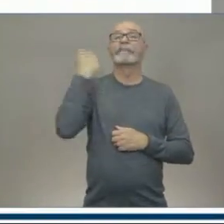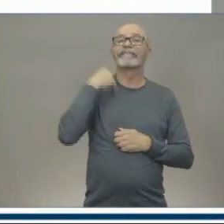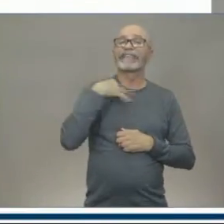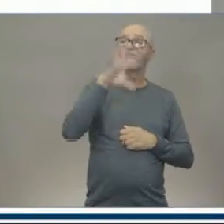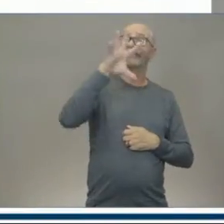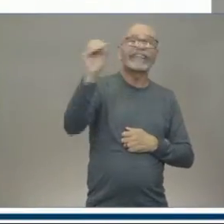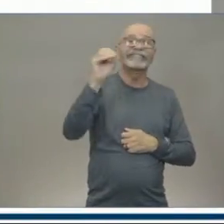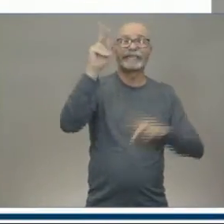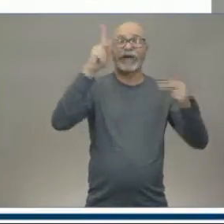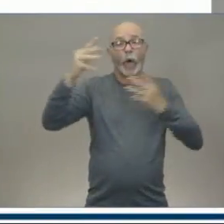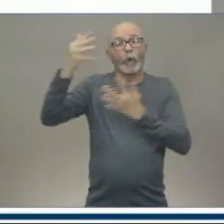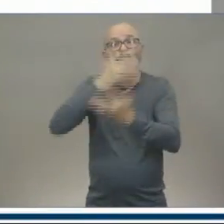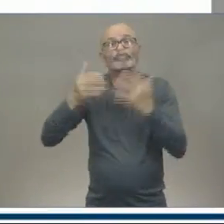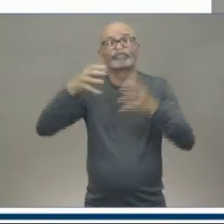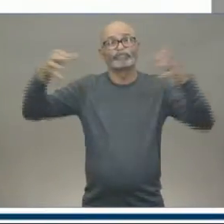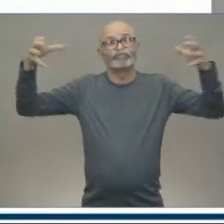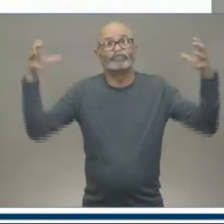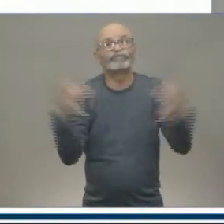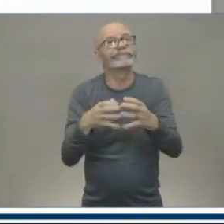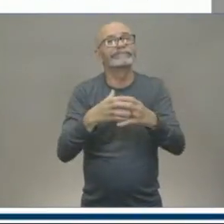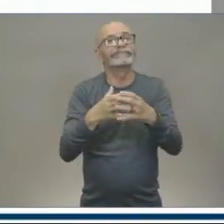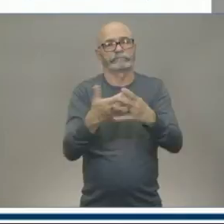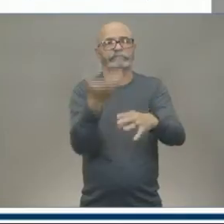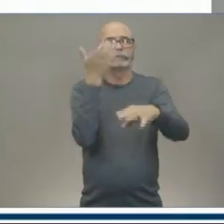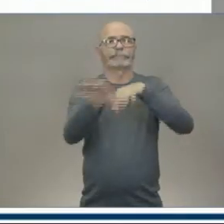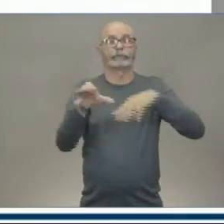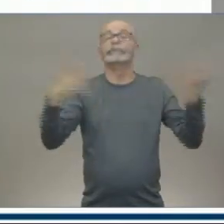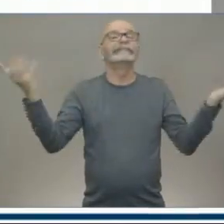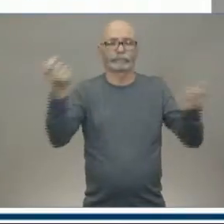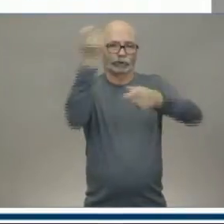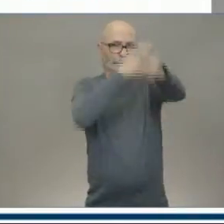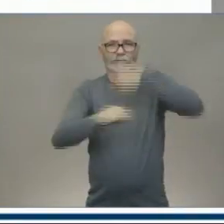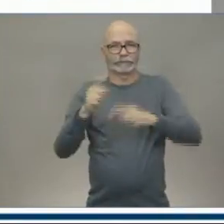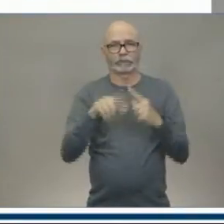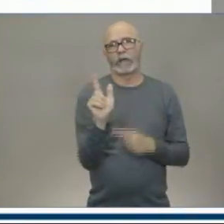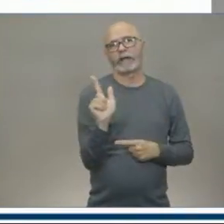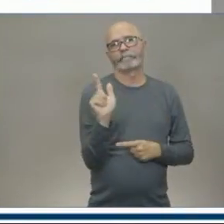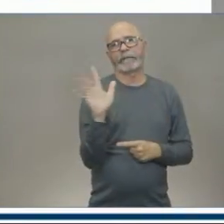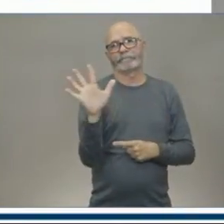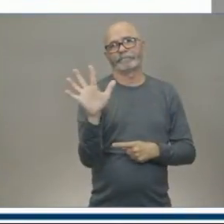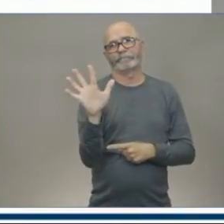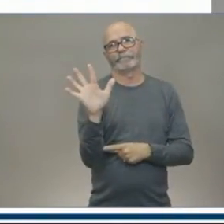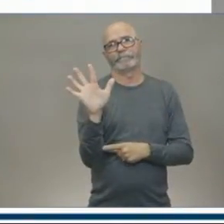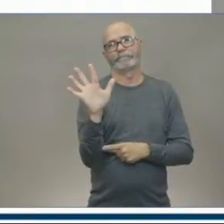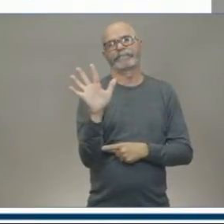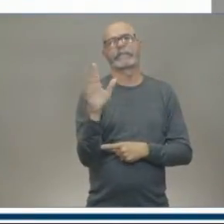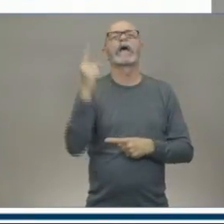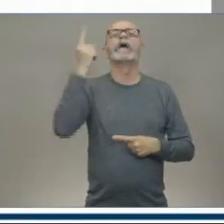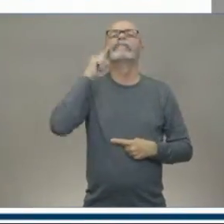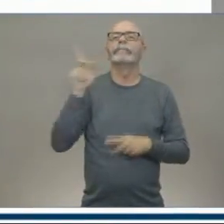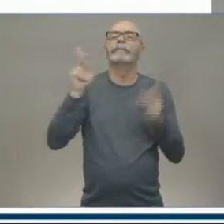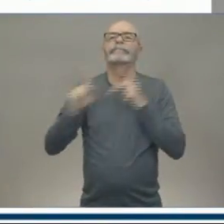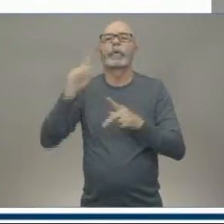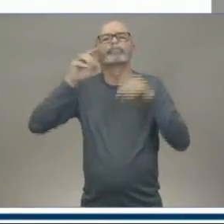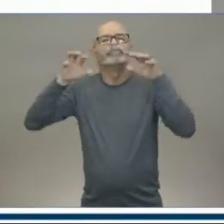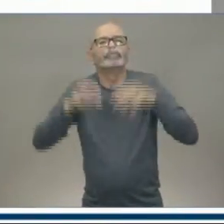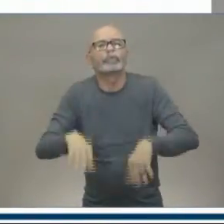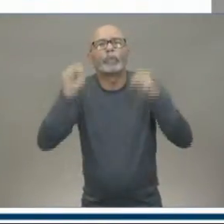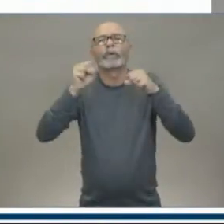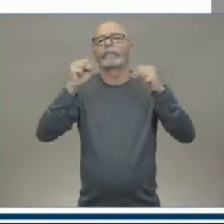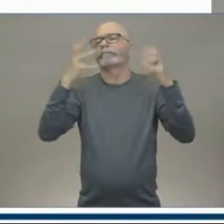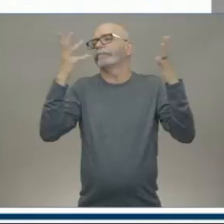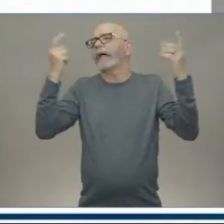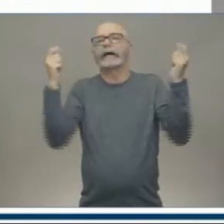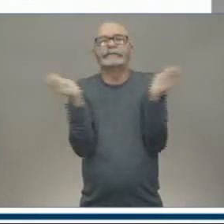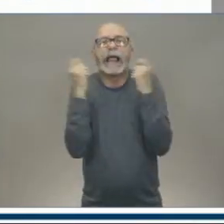25. This limit is for gatherings that are not hosted by recognized businesses or organizations. These are informal community gatherings